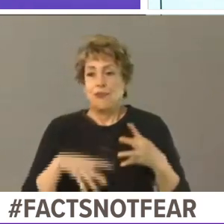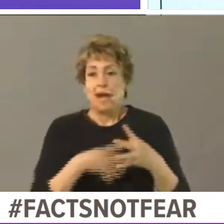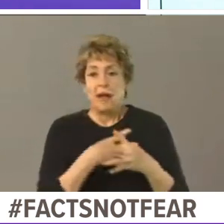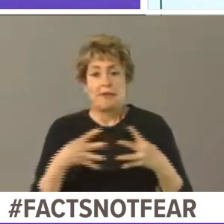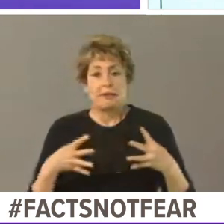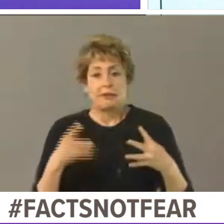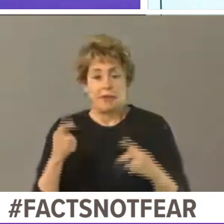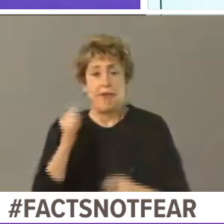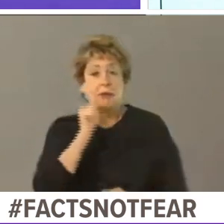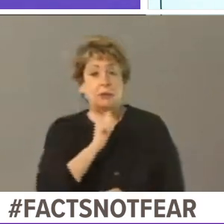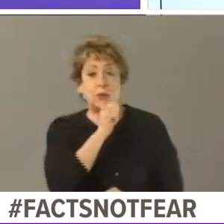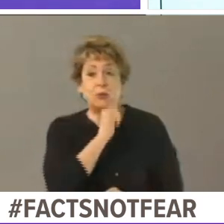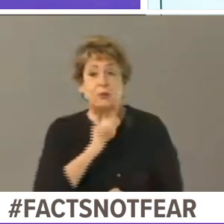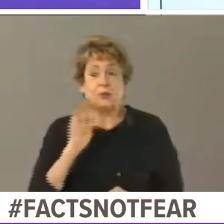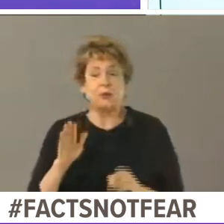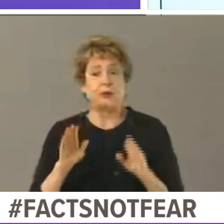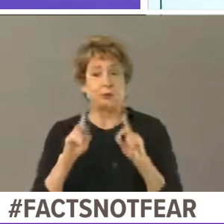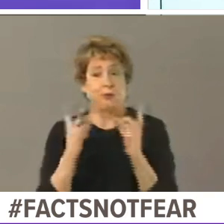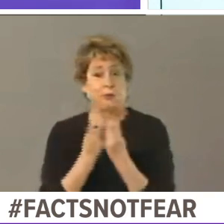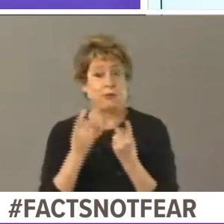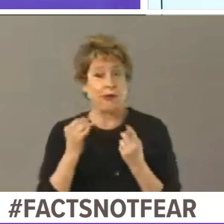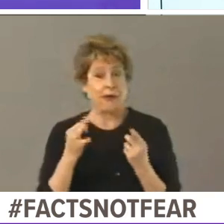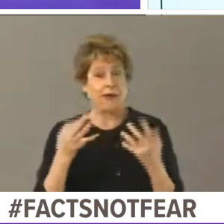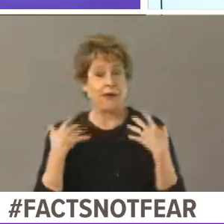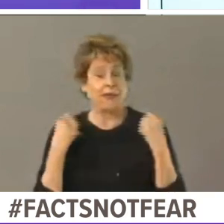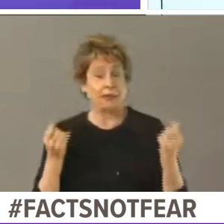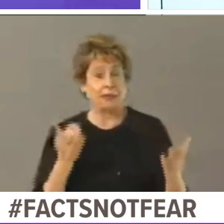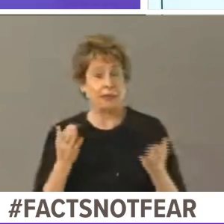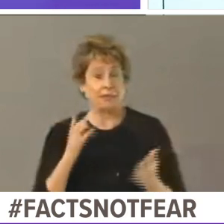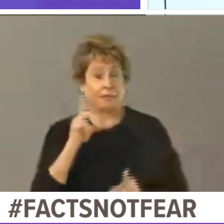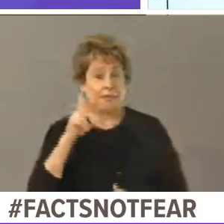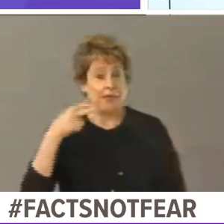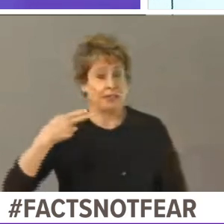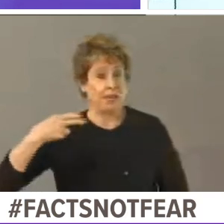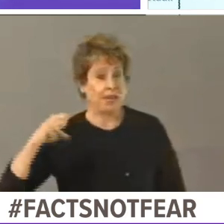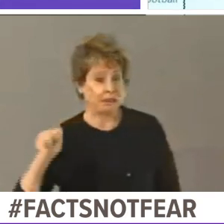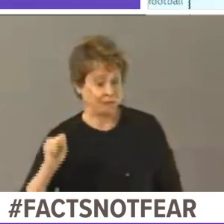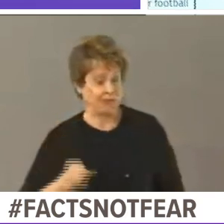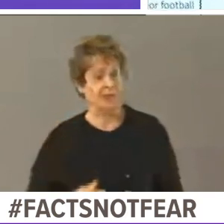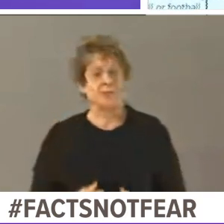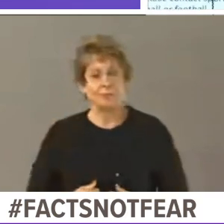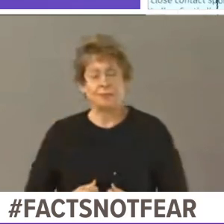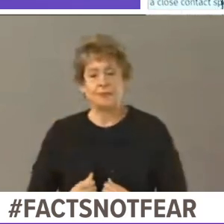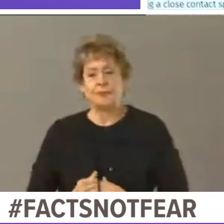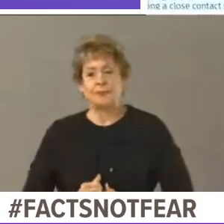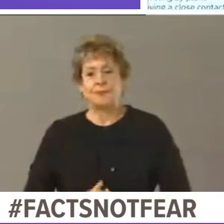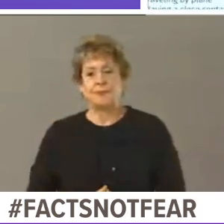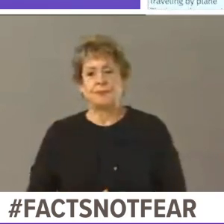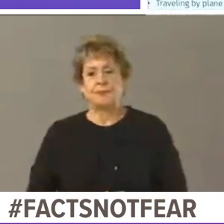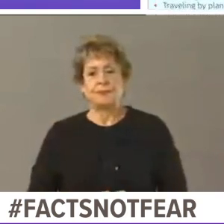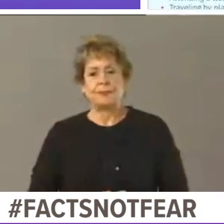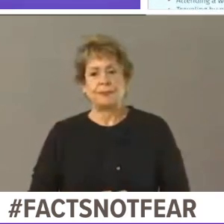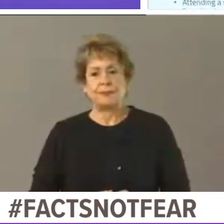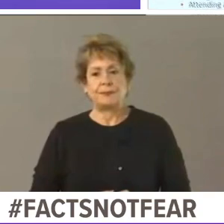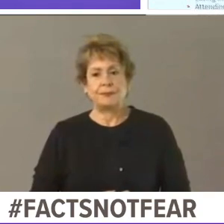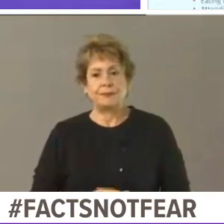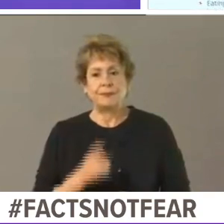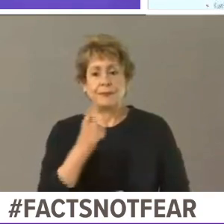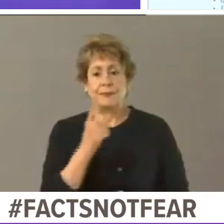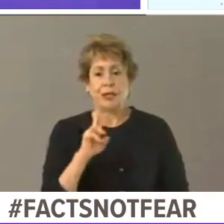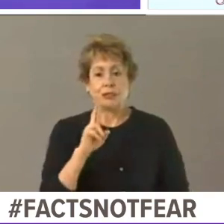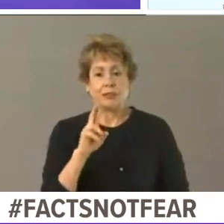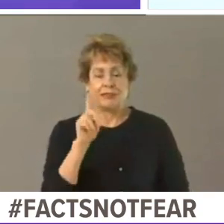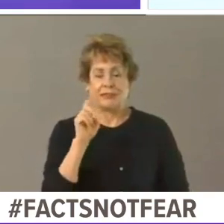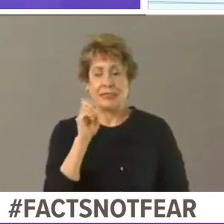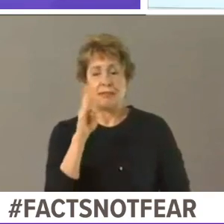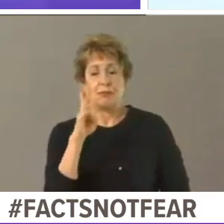Services. Many folks on the coronavirus task force, Dr. Deborah Birx, for one,